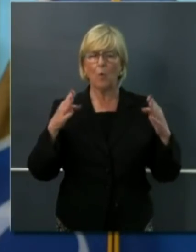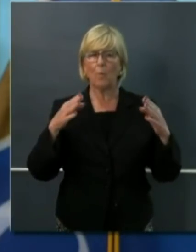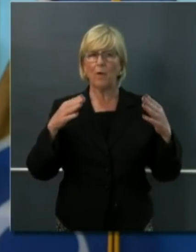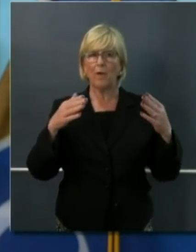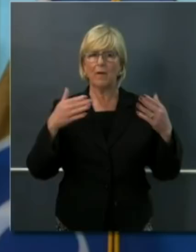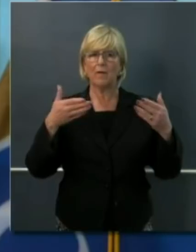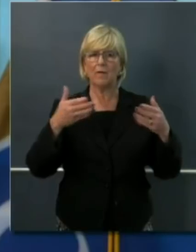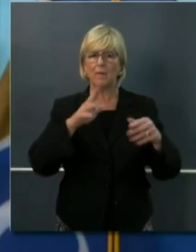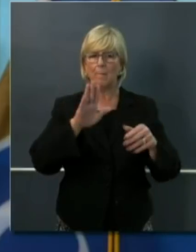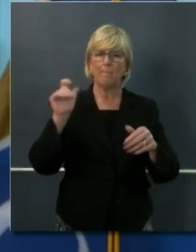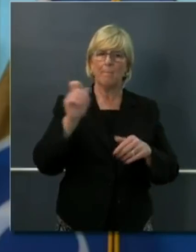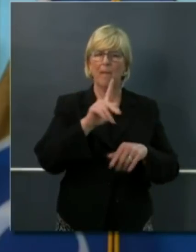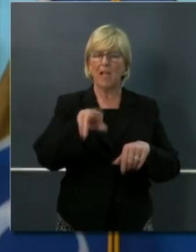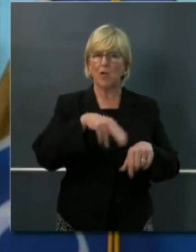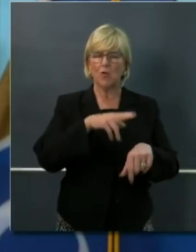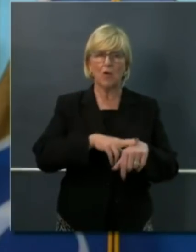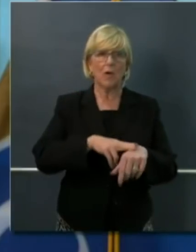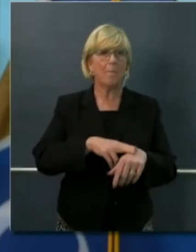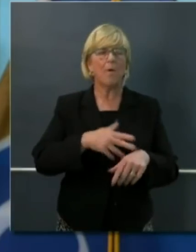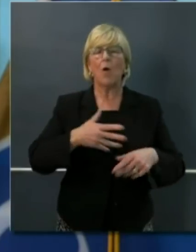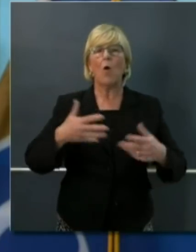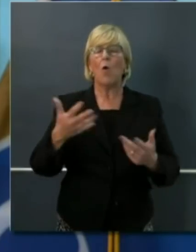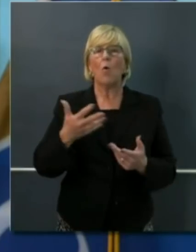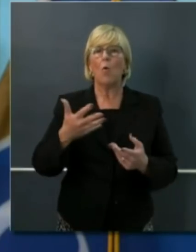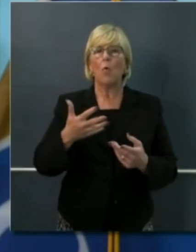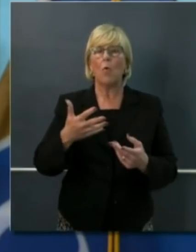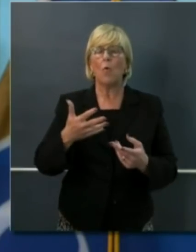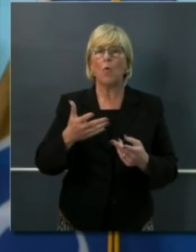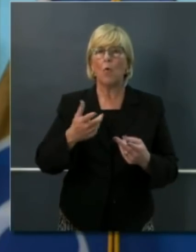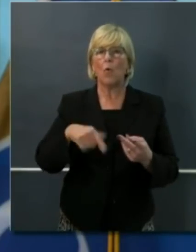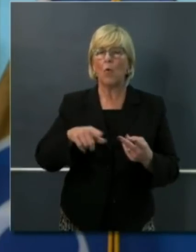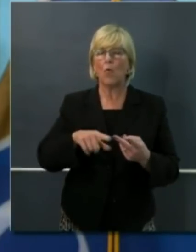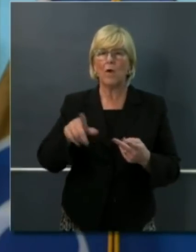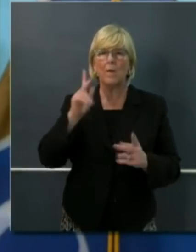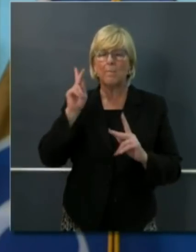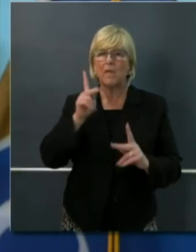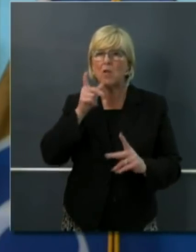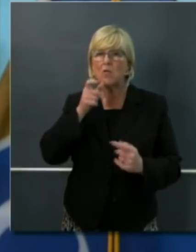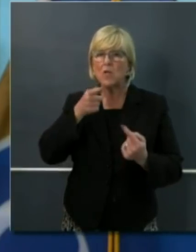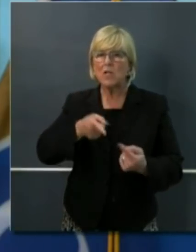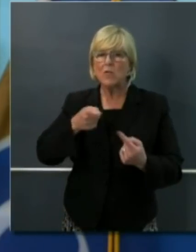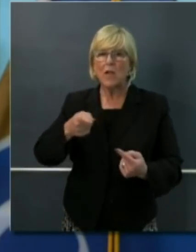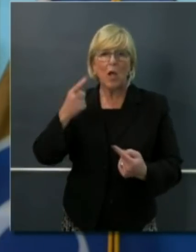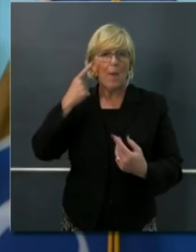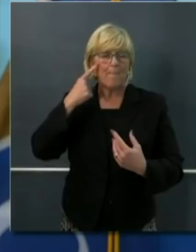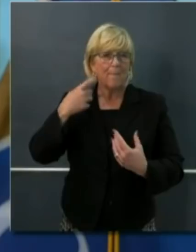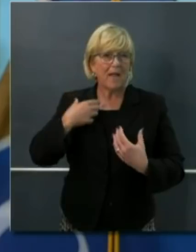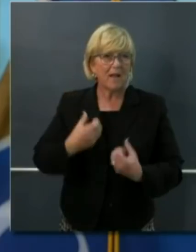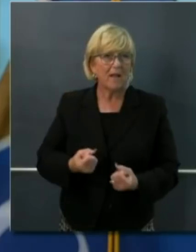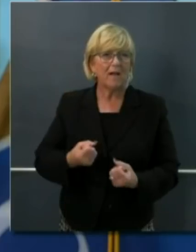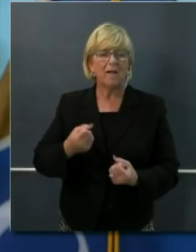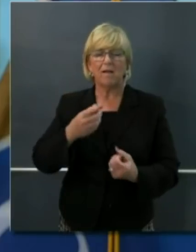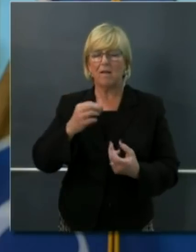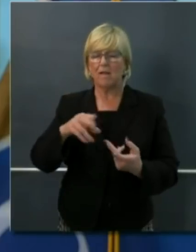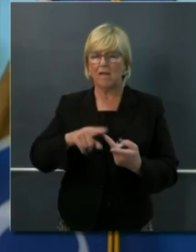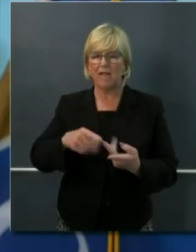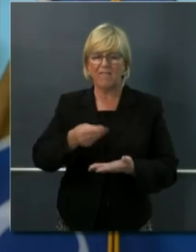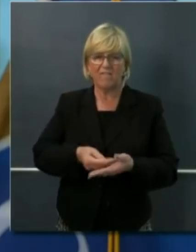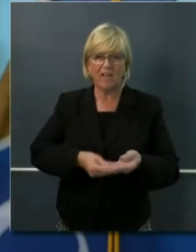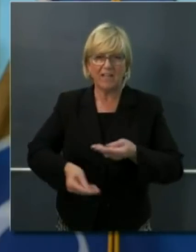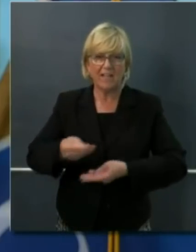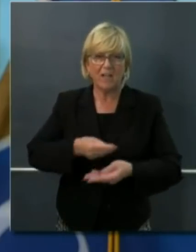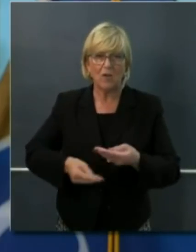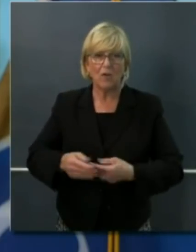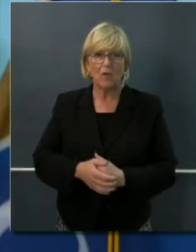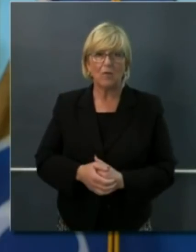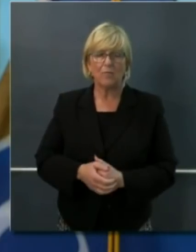And the second part to that question is, what do you say to the people that are really struggling right now mentally and financially? Well,